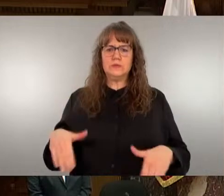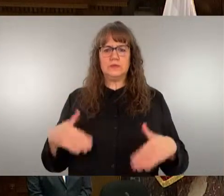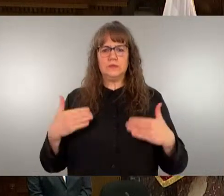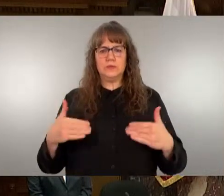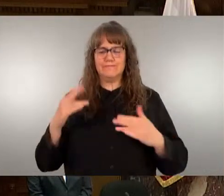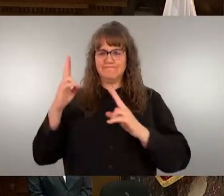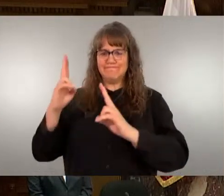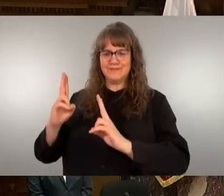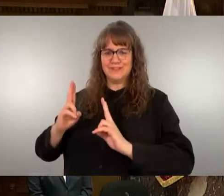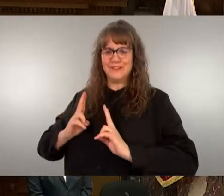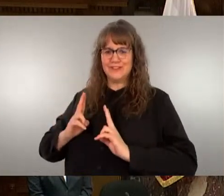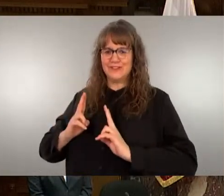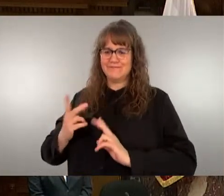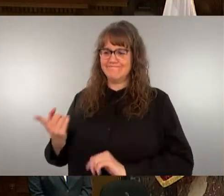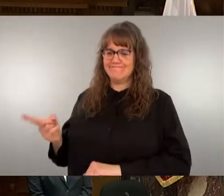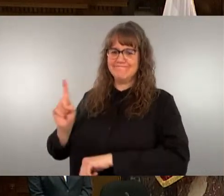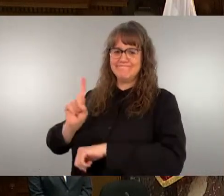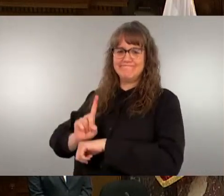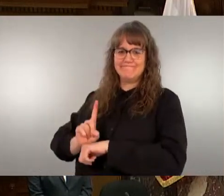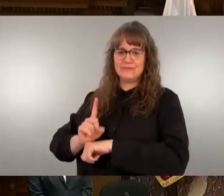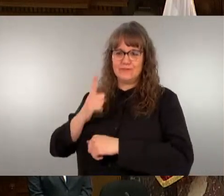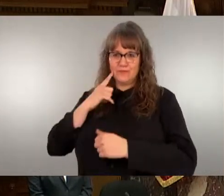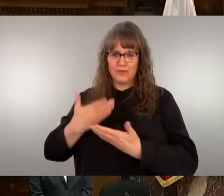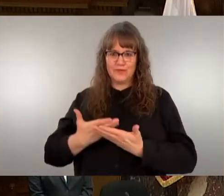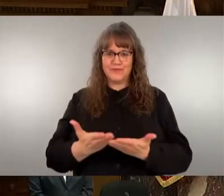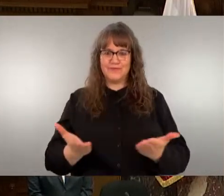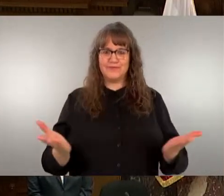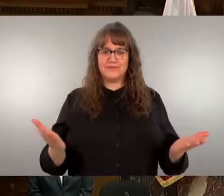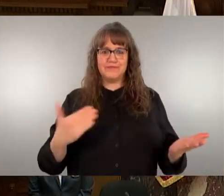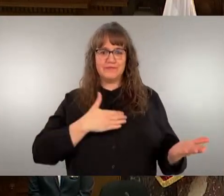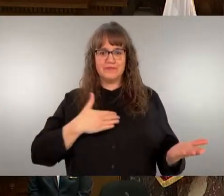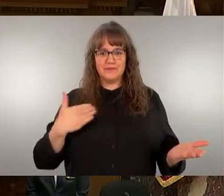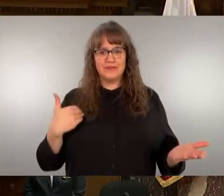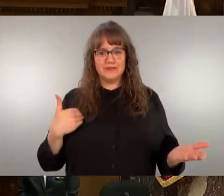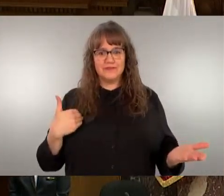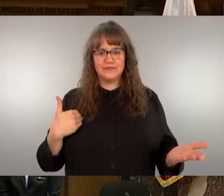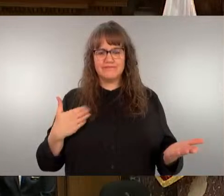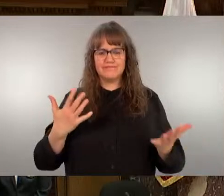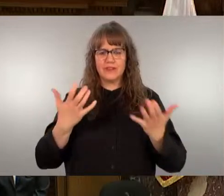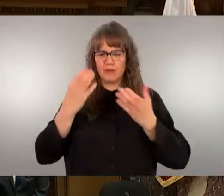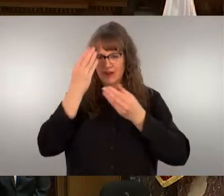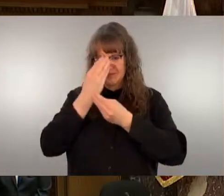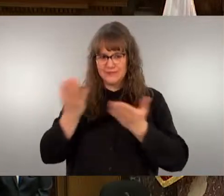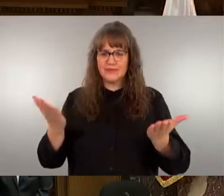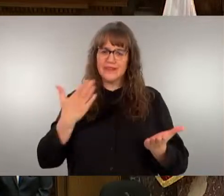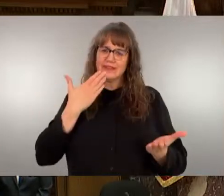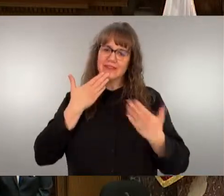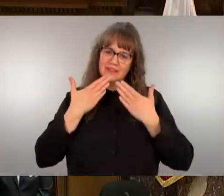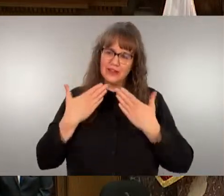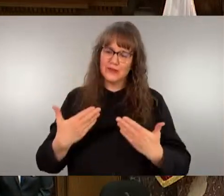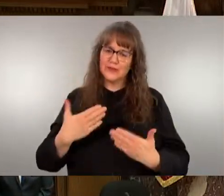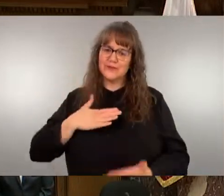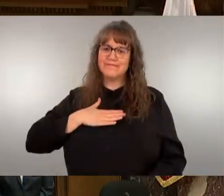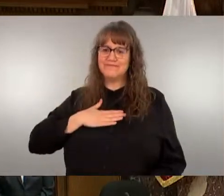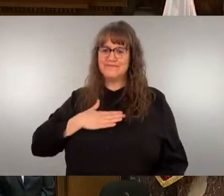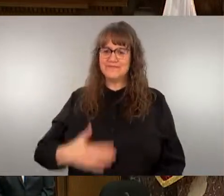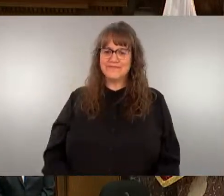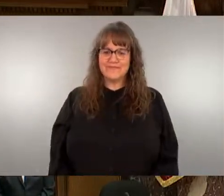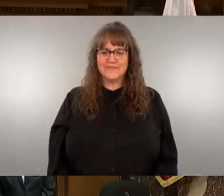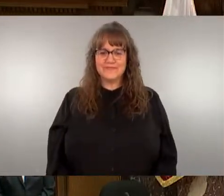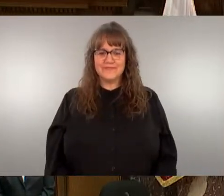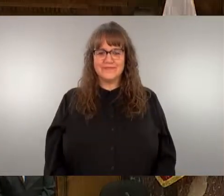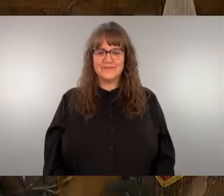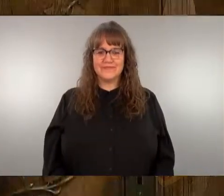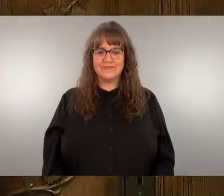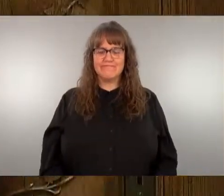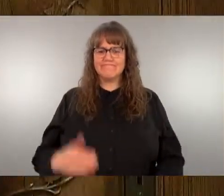guests, thank you. Thank you so much. And again, you know, I know members, you have your family